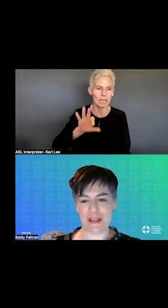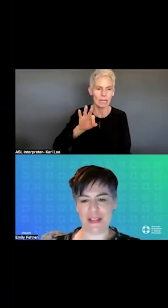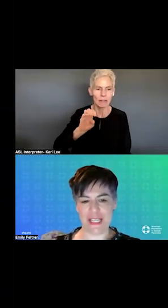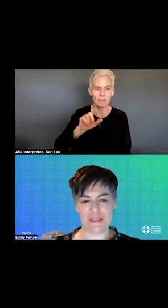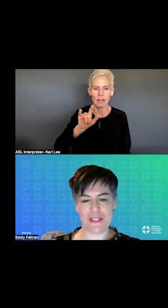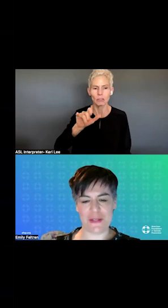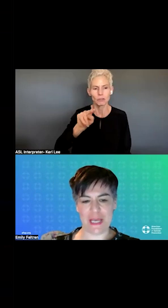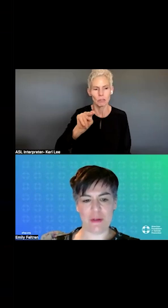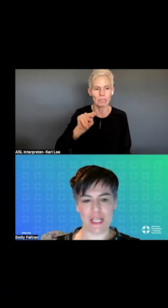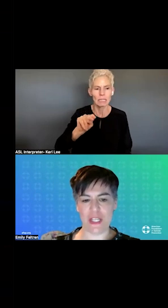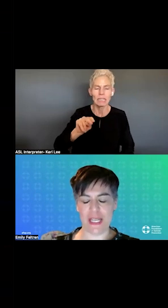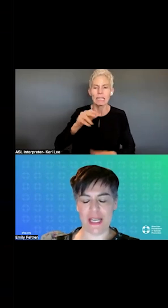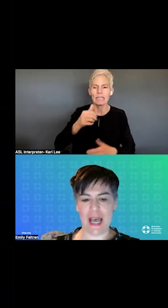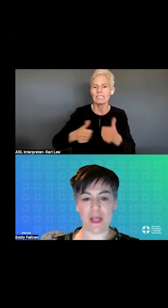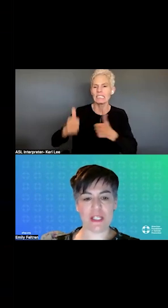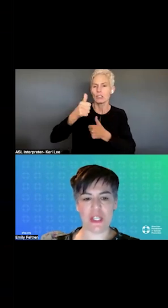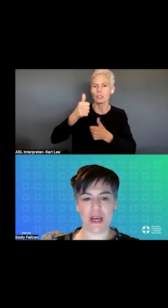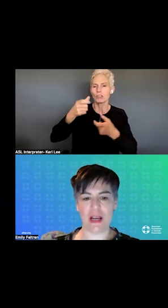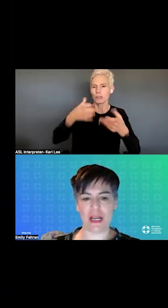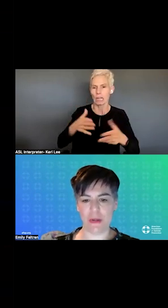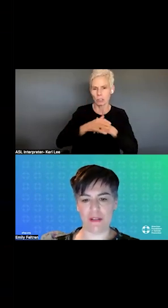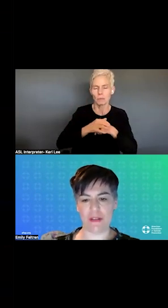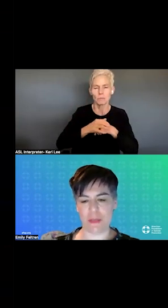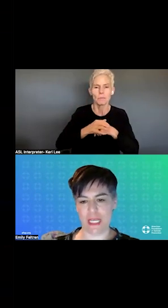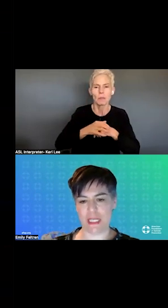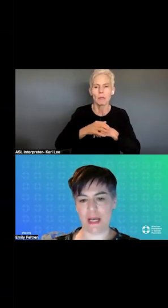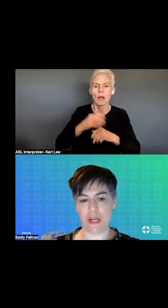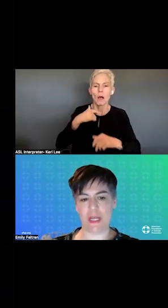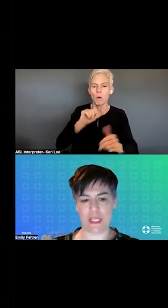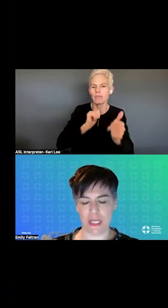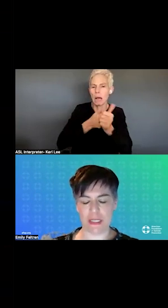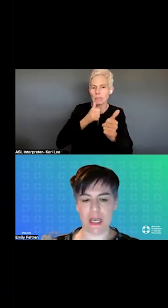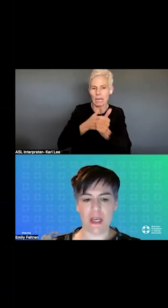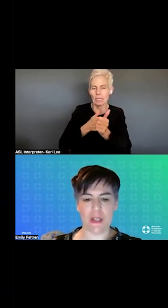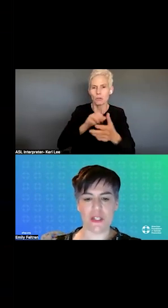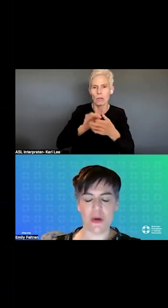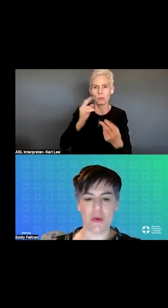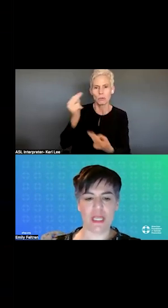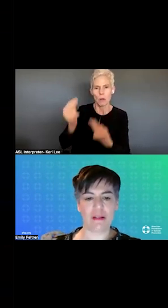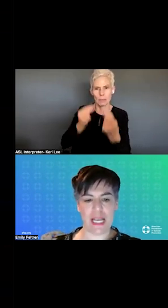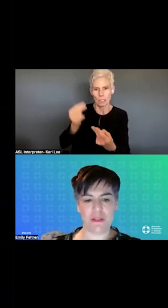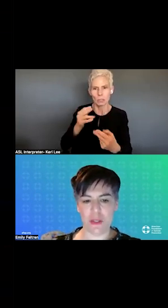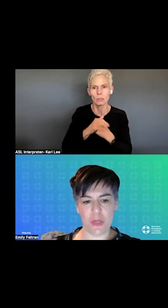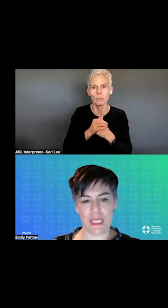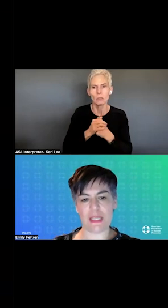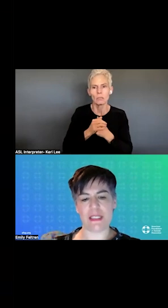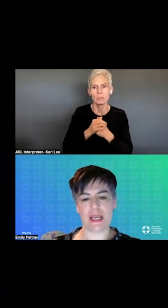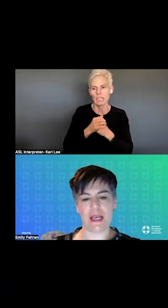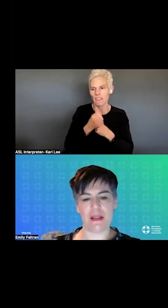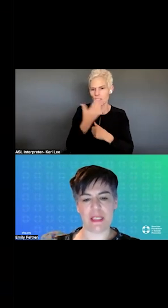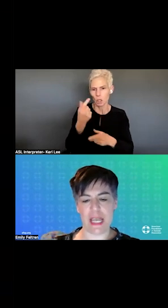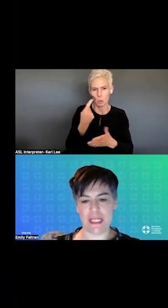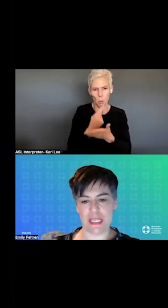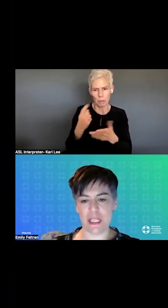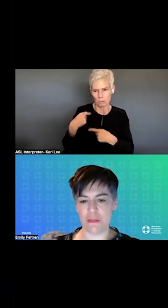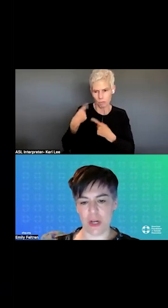at the American Foundation for Suicide Prevention. I wanted to share a couple of updates about nominations. So in the last few weeks,